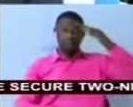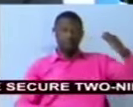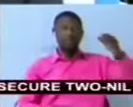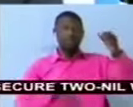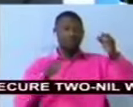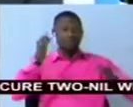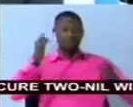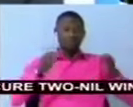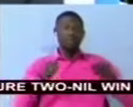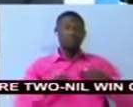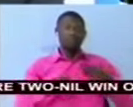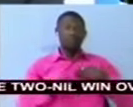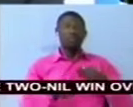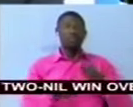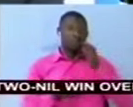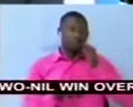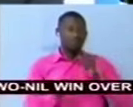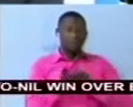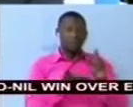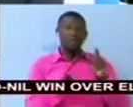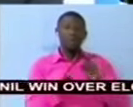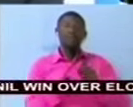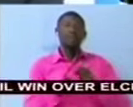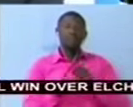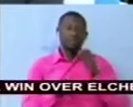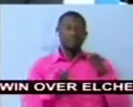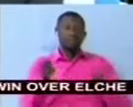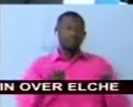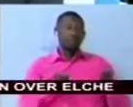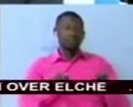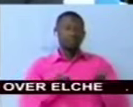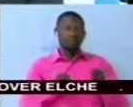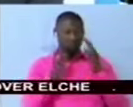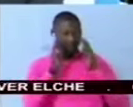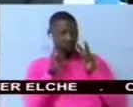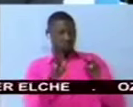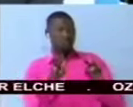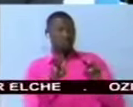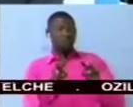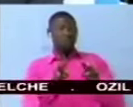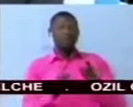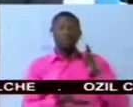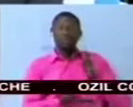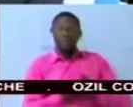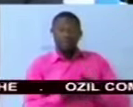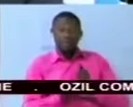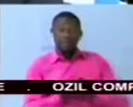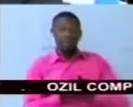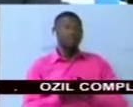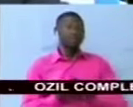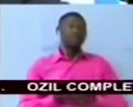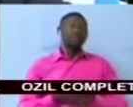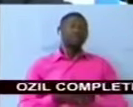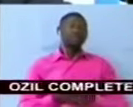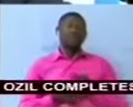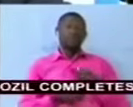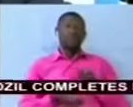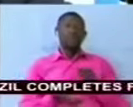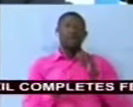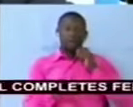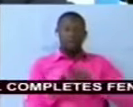provisionally apply the regulations with a view to considering urgently the